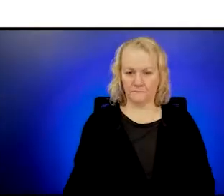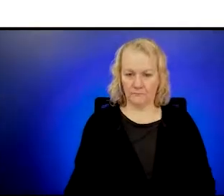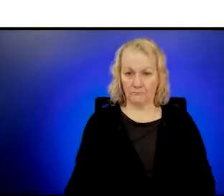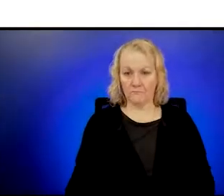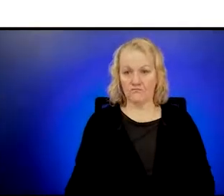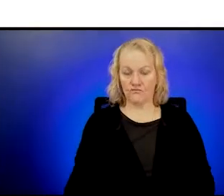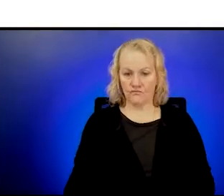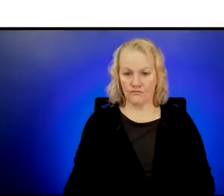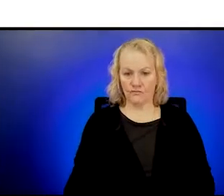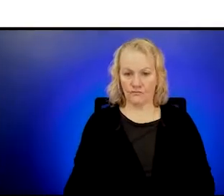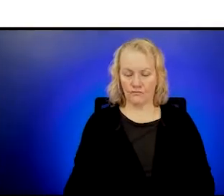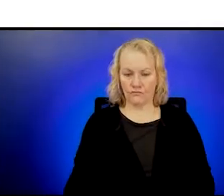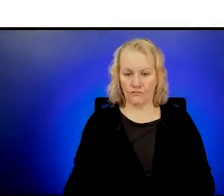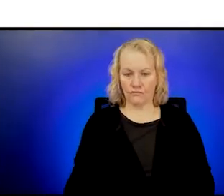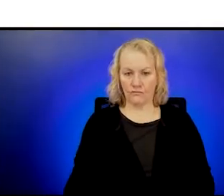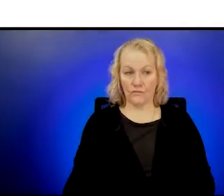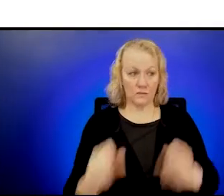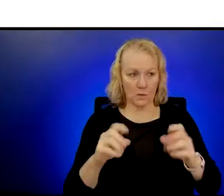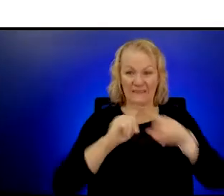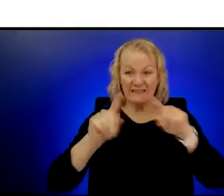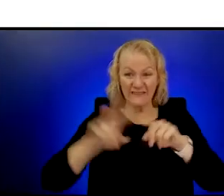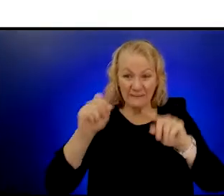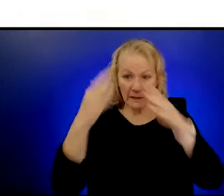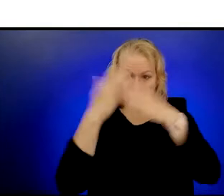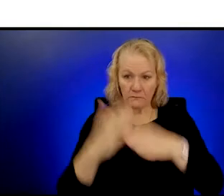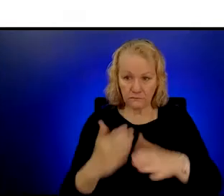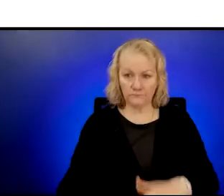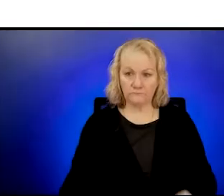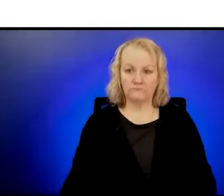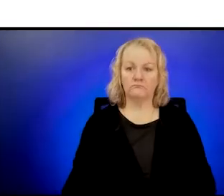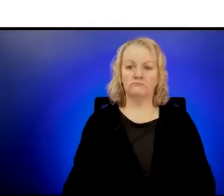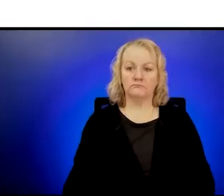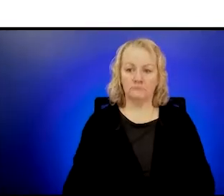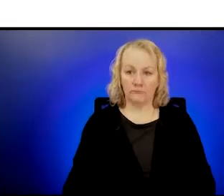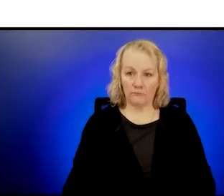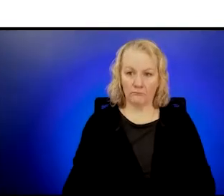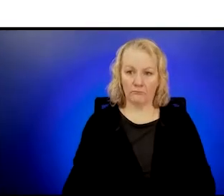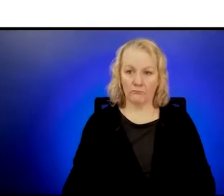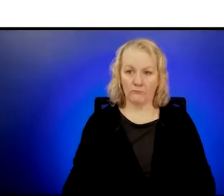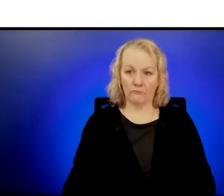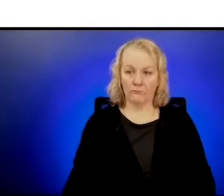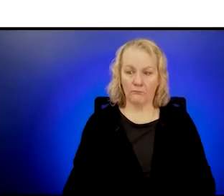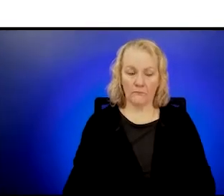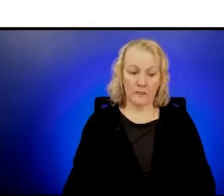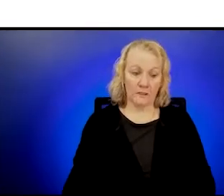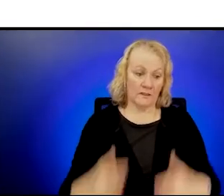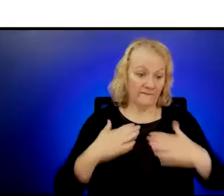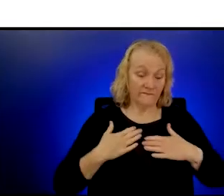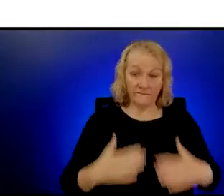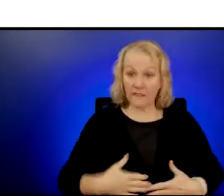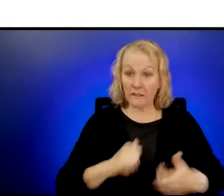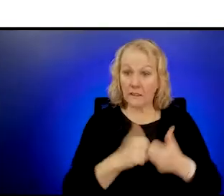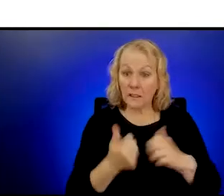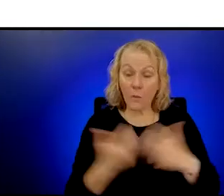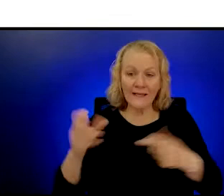So, breaking it down by disabilities, physical impairments include disorders of the sense organs,